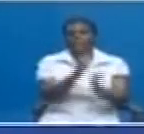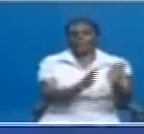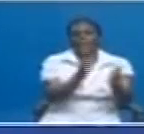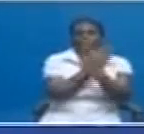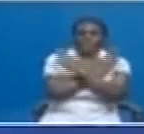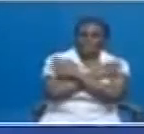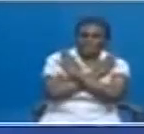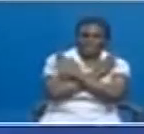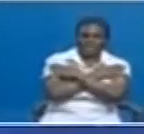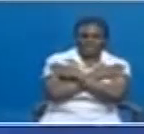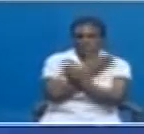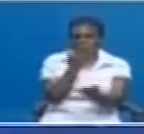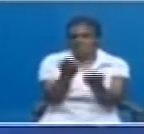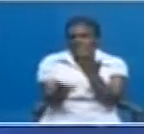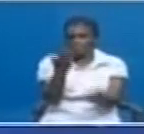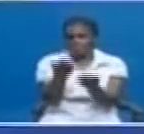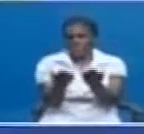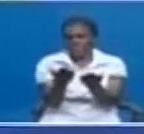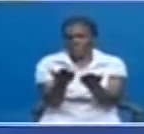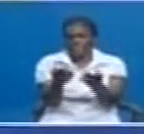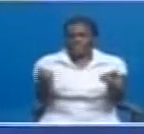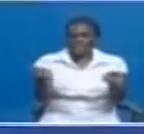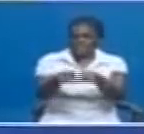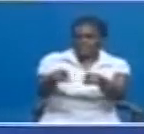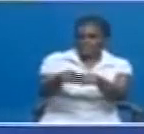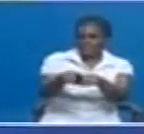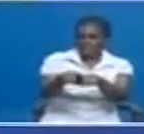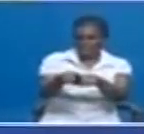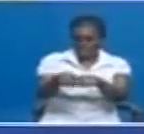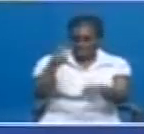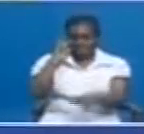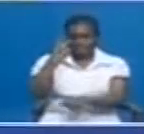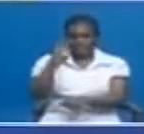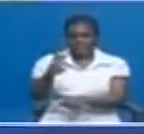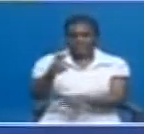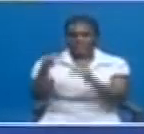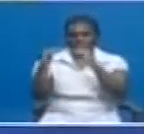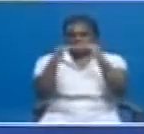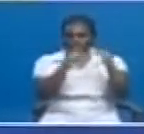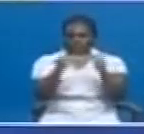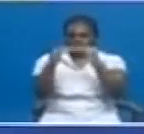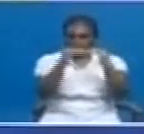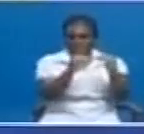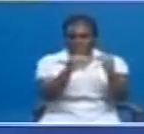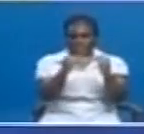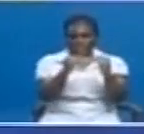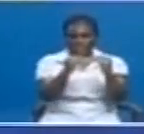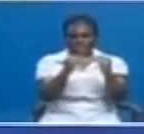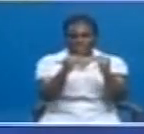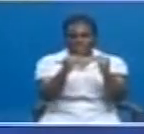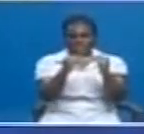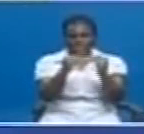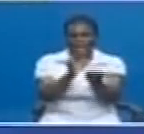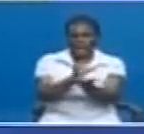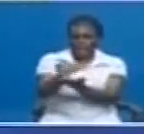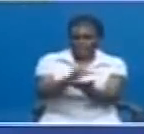partnership, possibly even in terms of if we see equity injection or capital injection